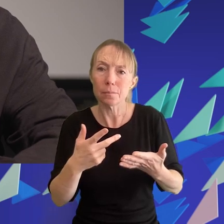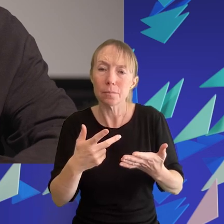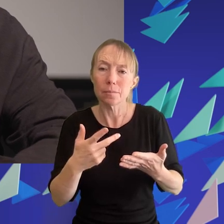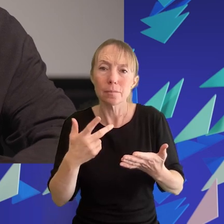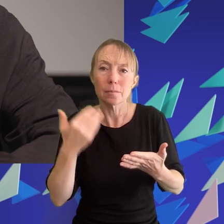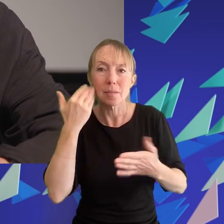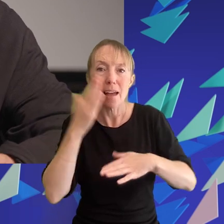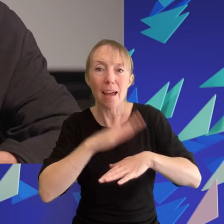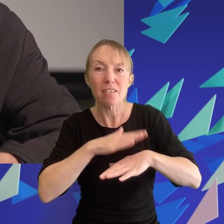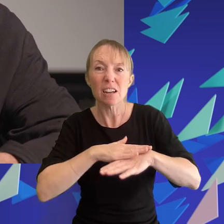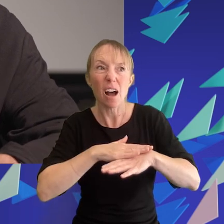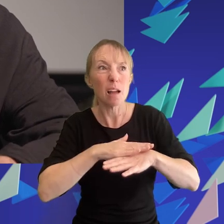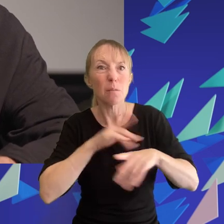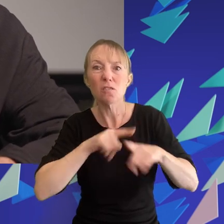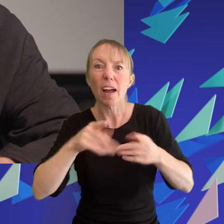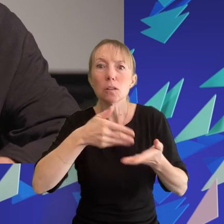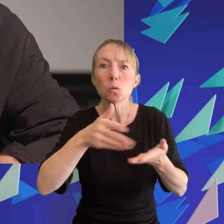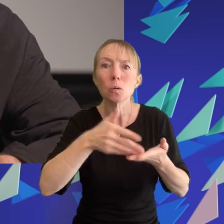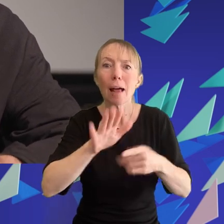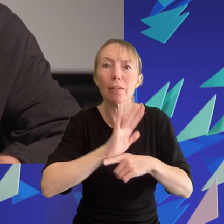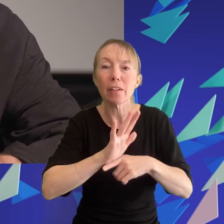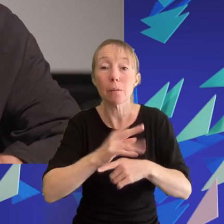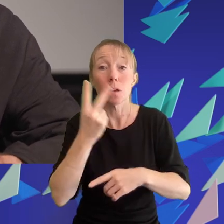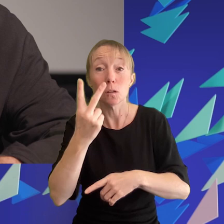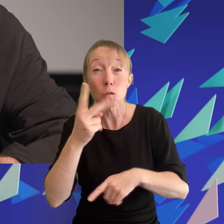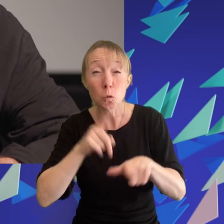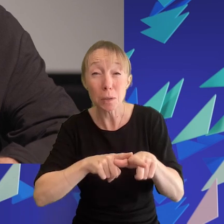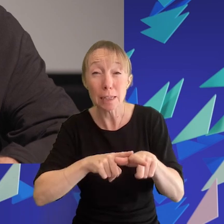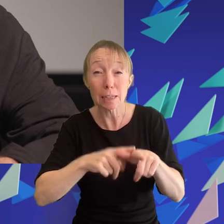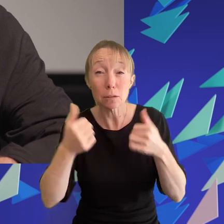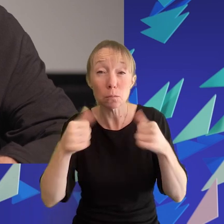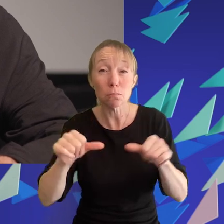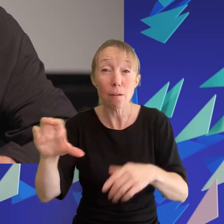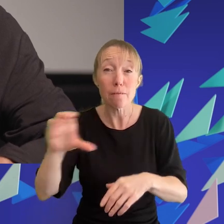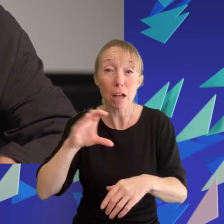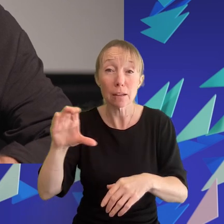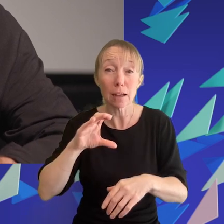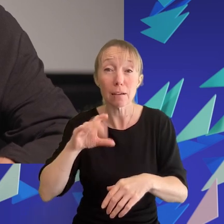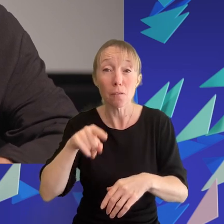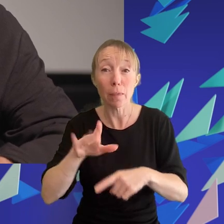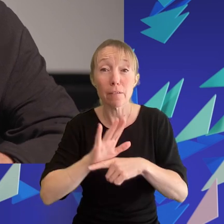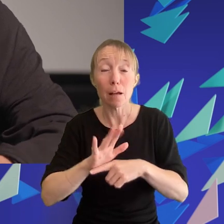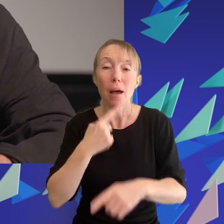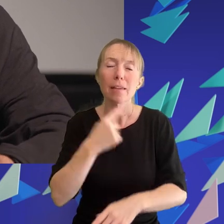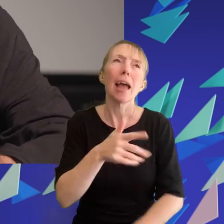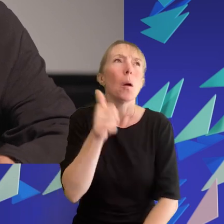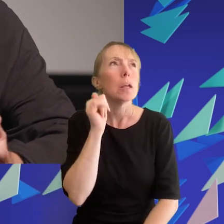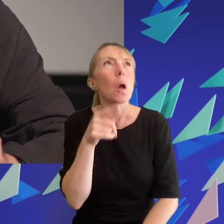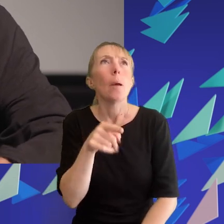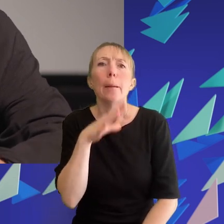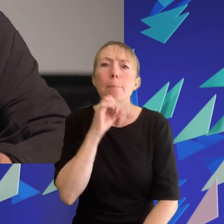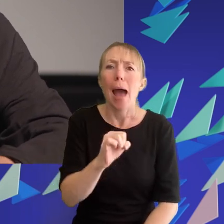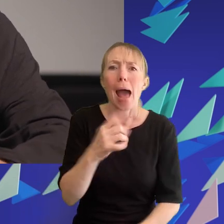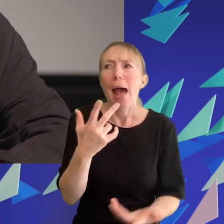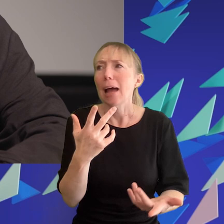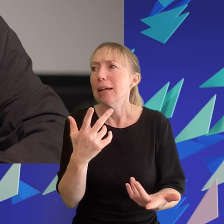So every time that I was pitching this film to any studio, it took me 2 years to get money for this. And I was saying, you know, it's about this guy